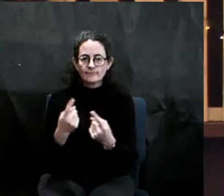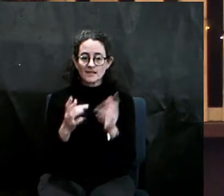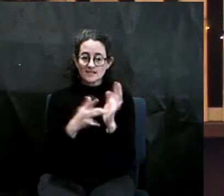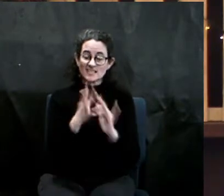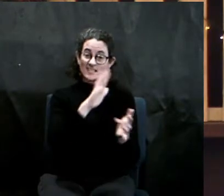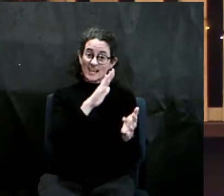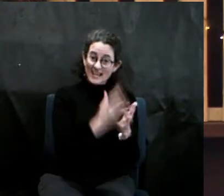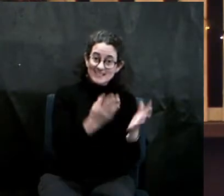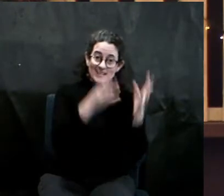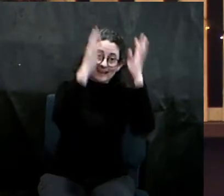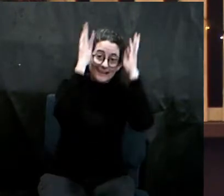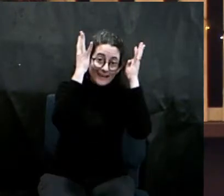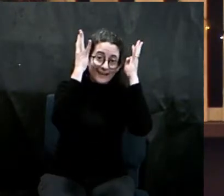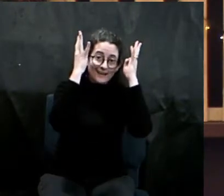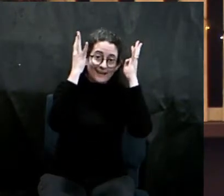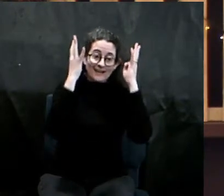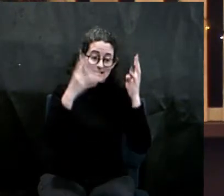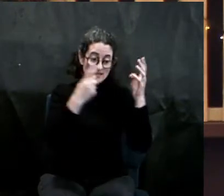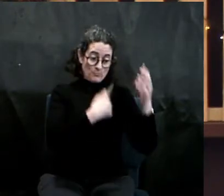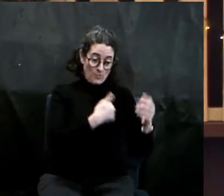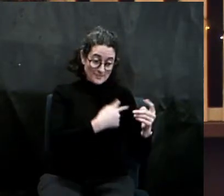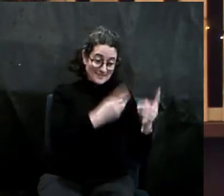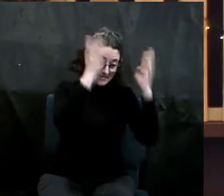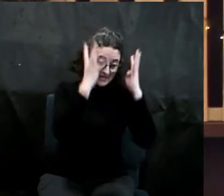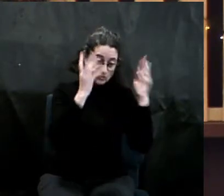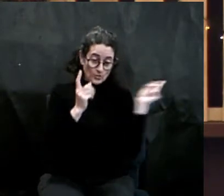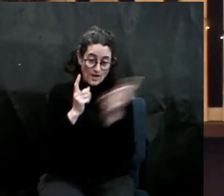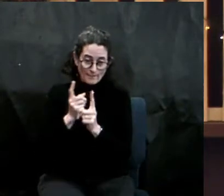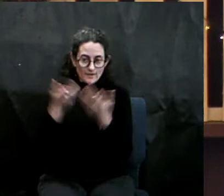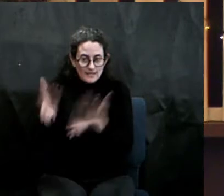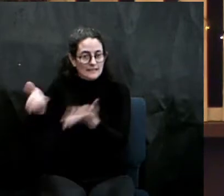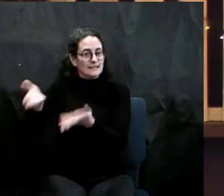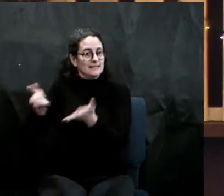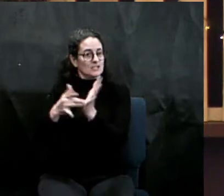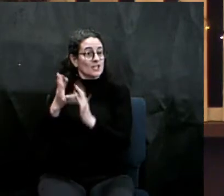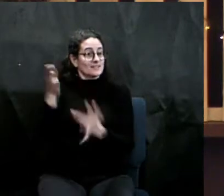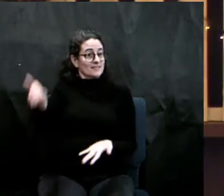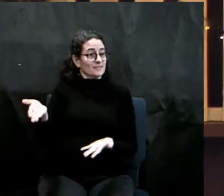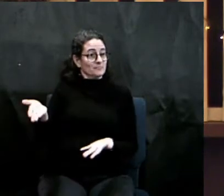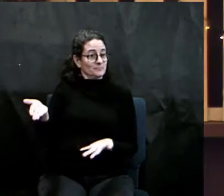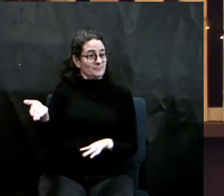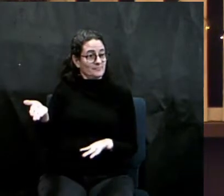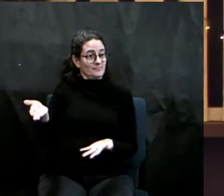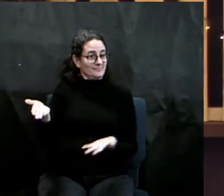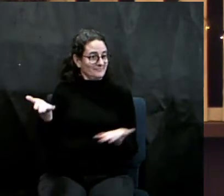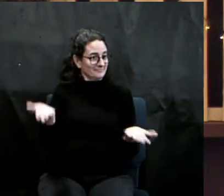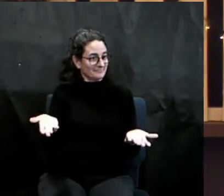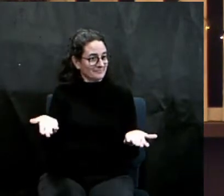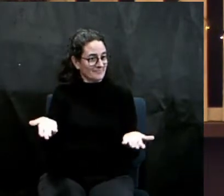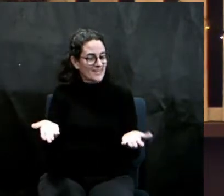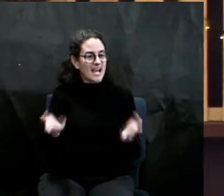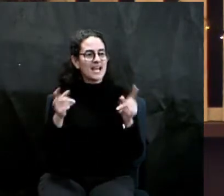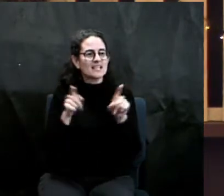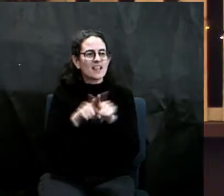the King who was to come. Now, if you think about that, it's really just a very slight variation on